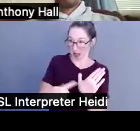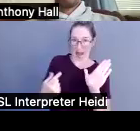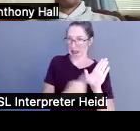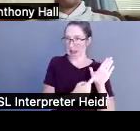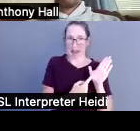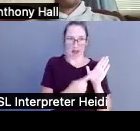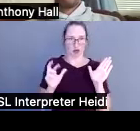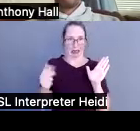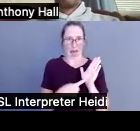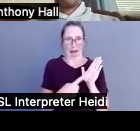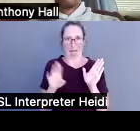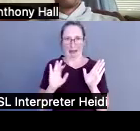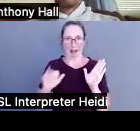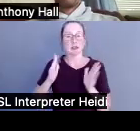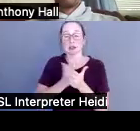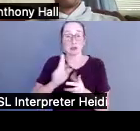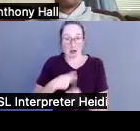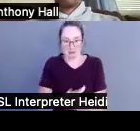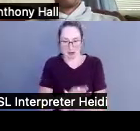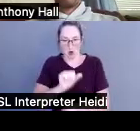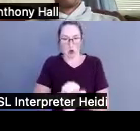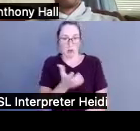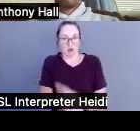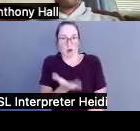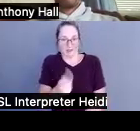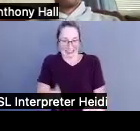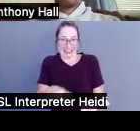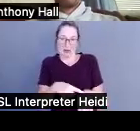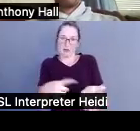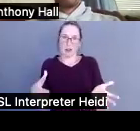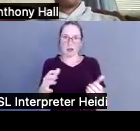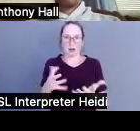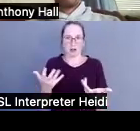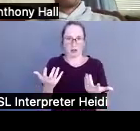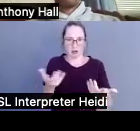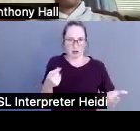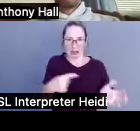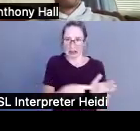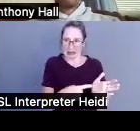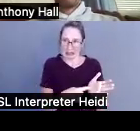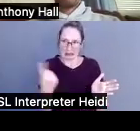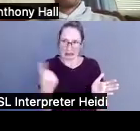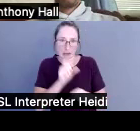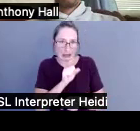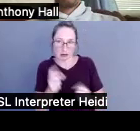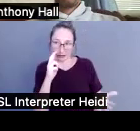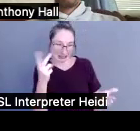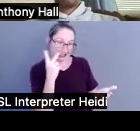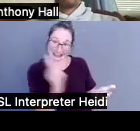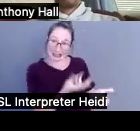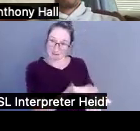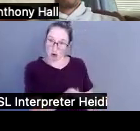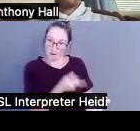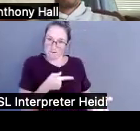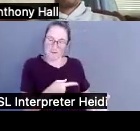know, some type of paperwork showing that they had need without us even saying, hey, bring us, you know, something legitimate to look at.